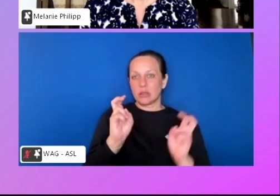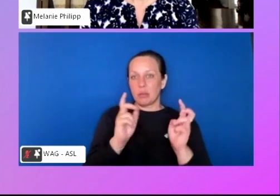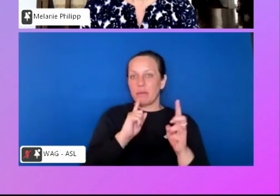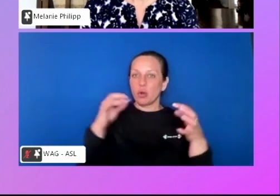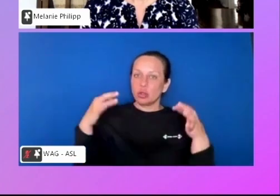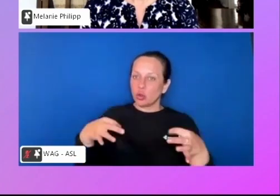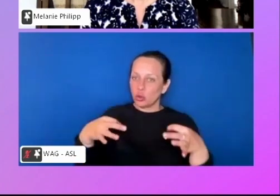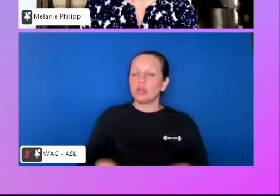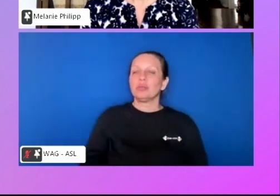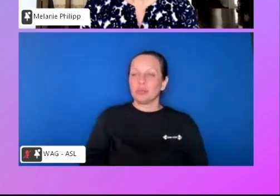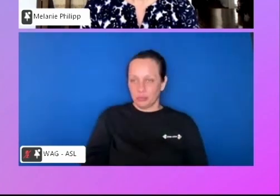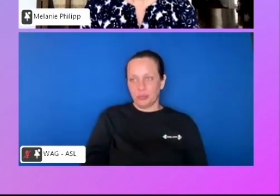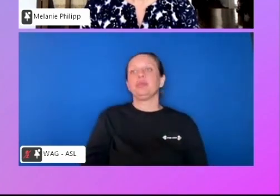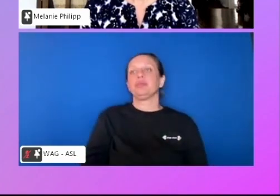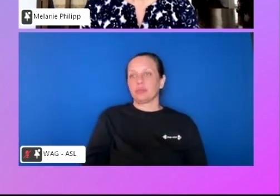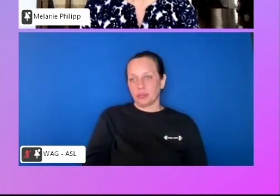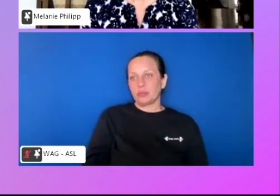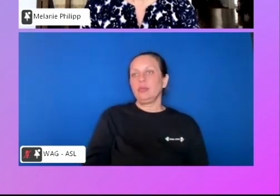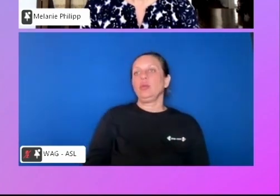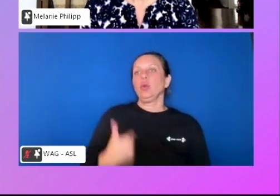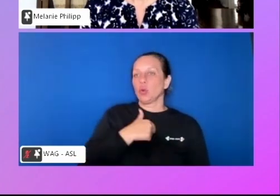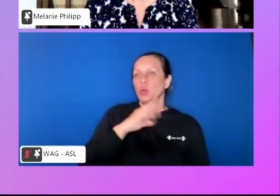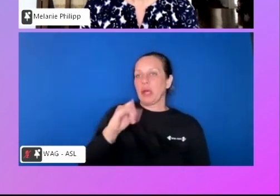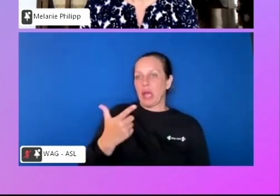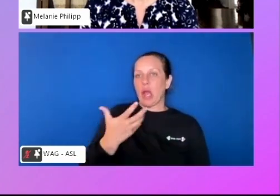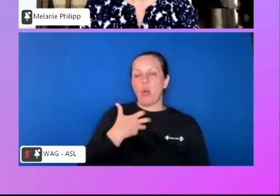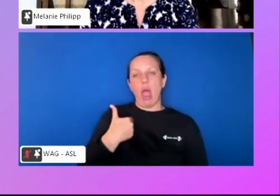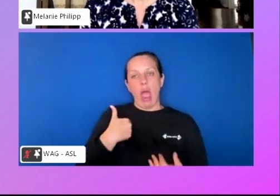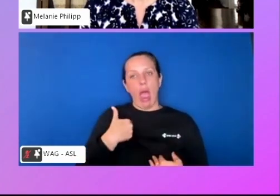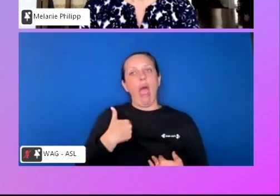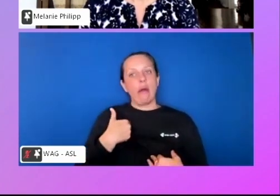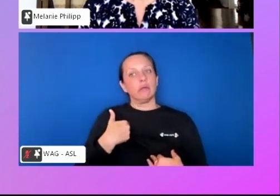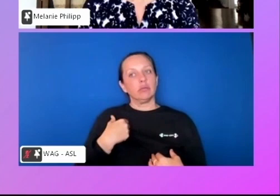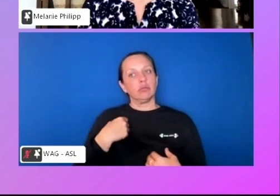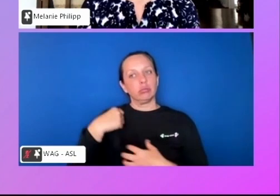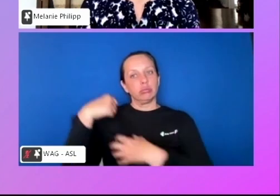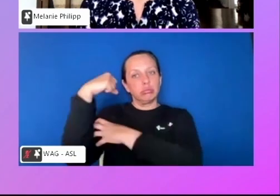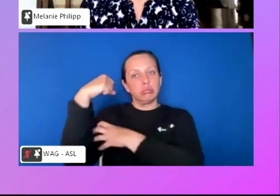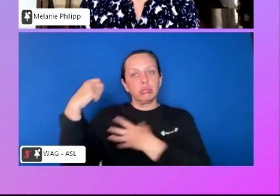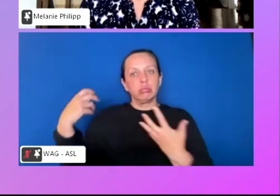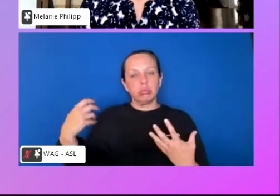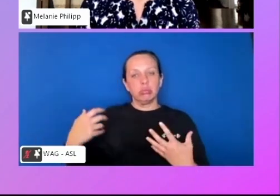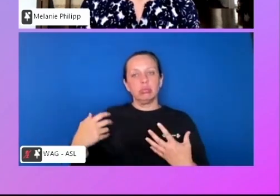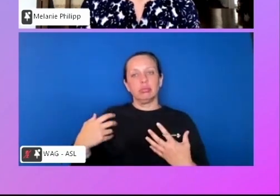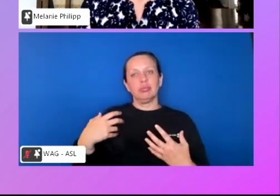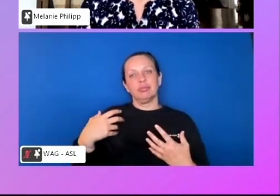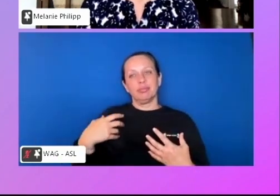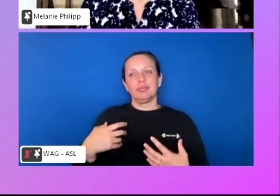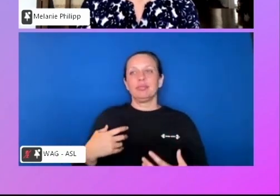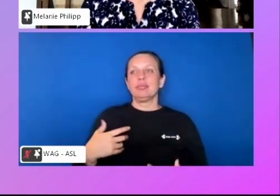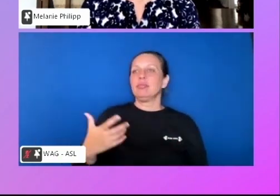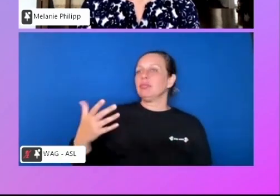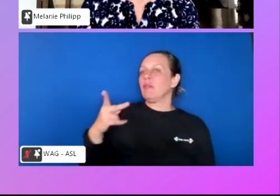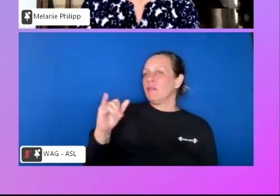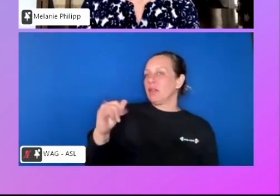We do want WCAG to have teeth. Thank you so much, Wilco. Thank you, Melanie. And that puts